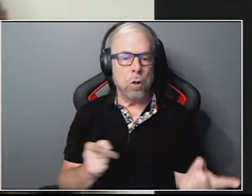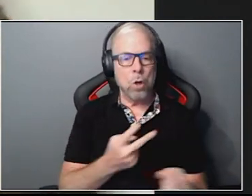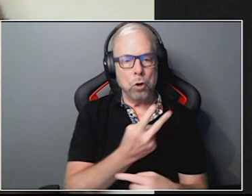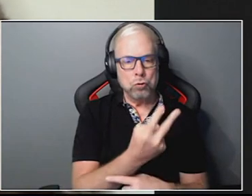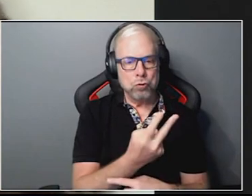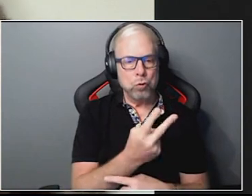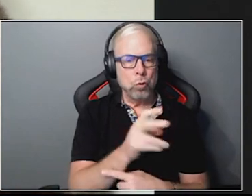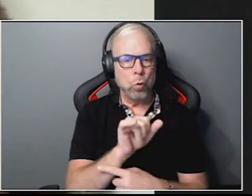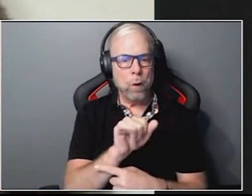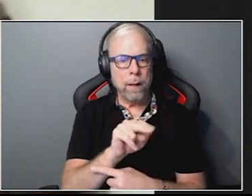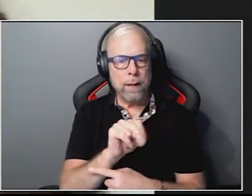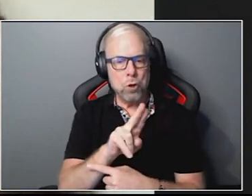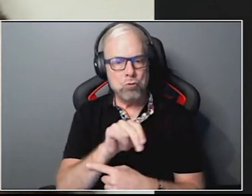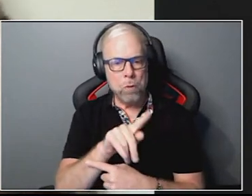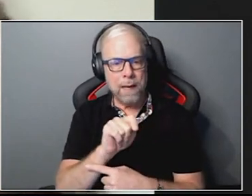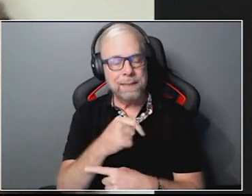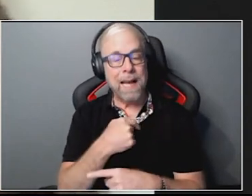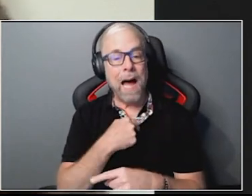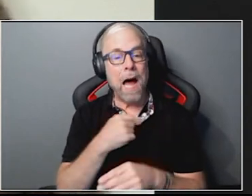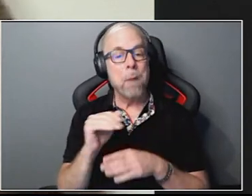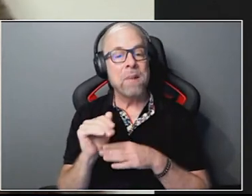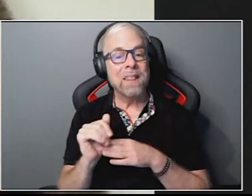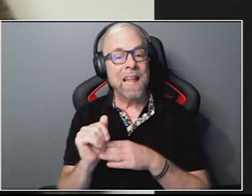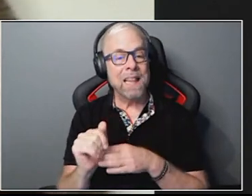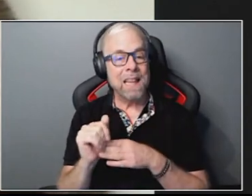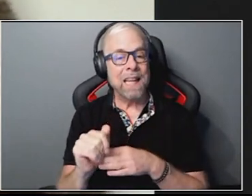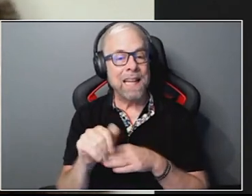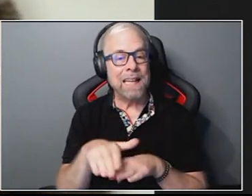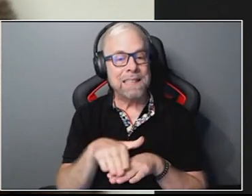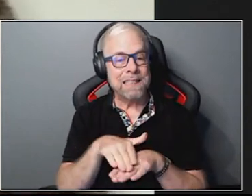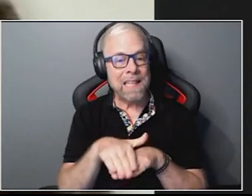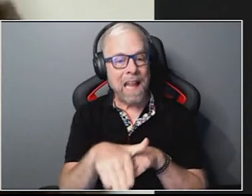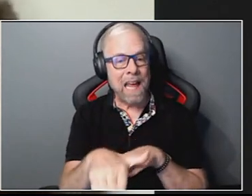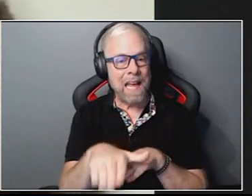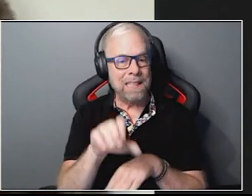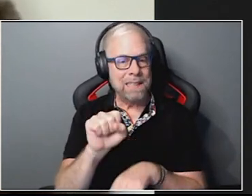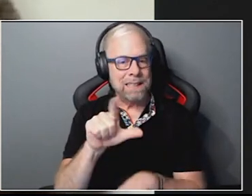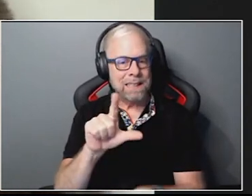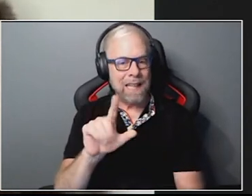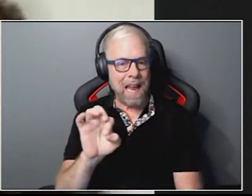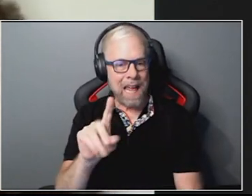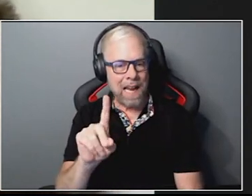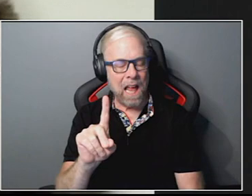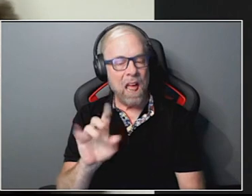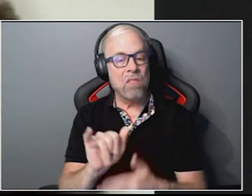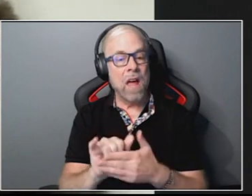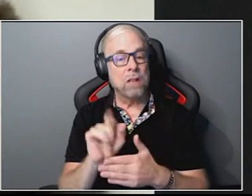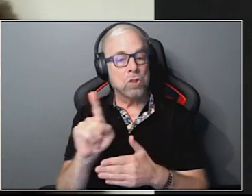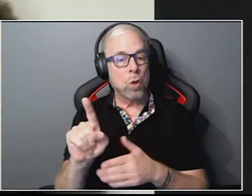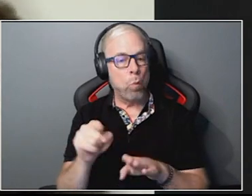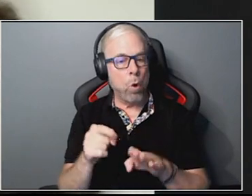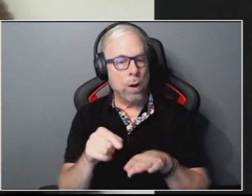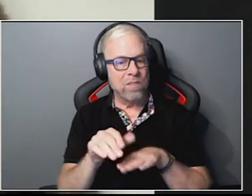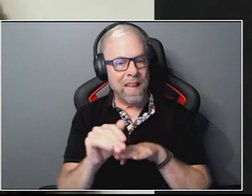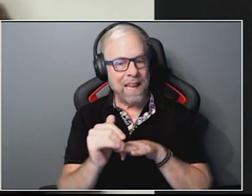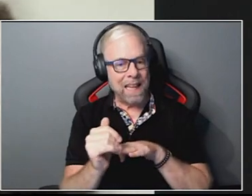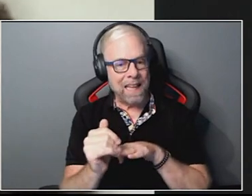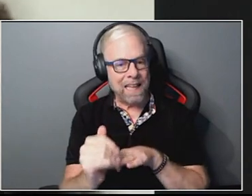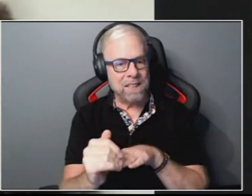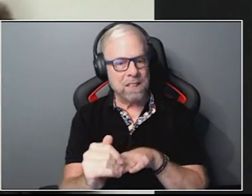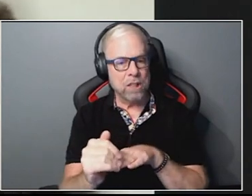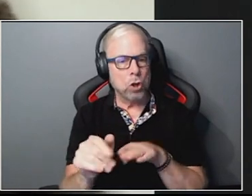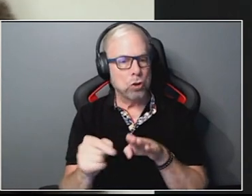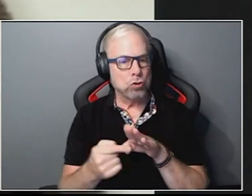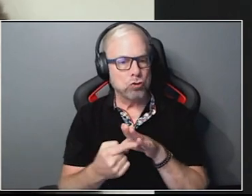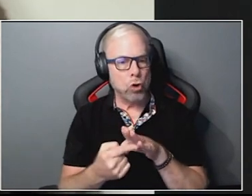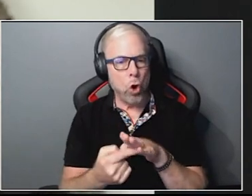lead sled. And the lead sled is the one who actually paves the way and shows, gives direction as